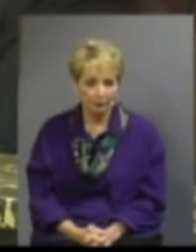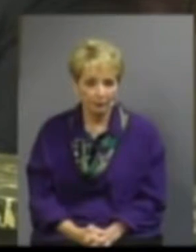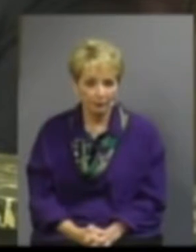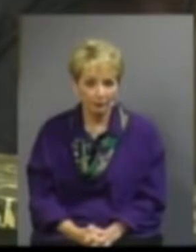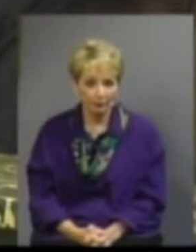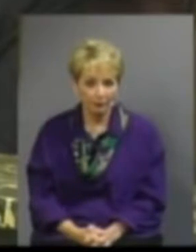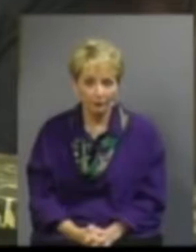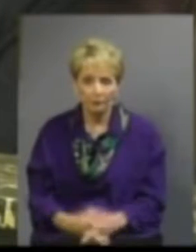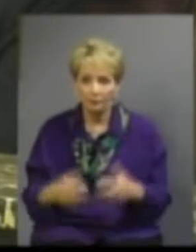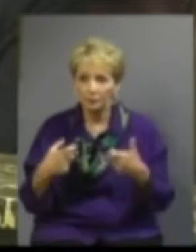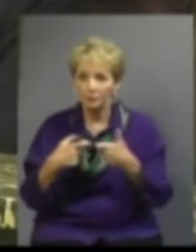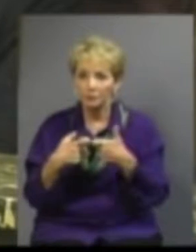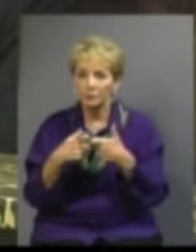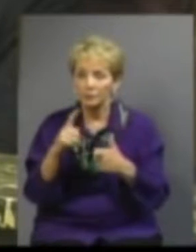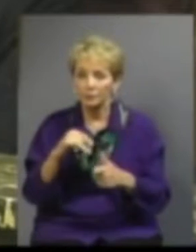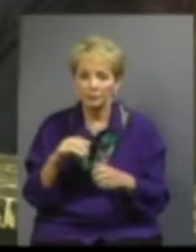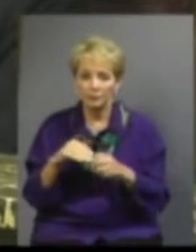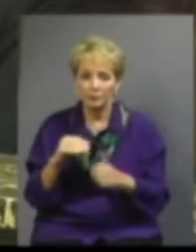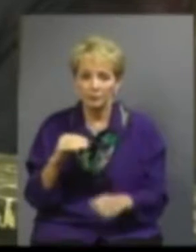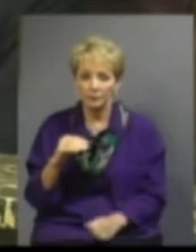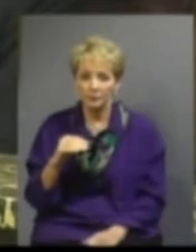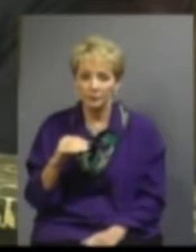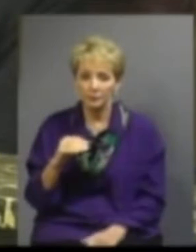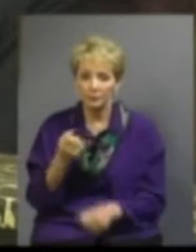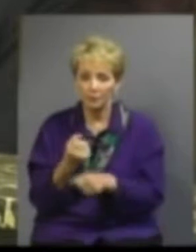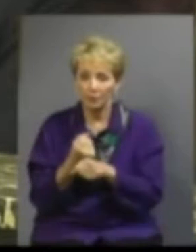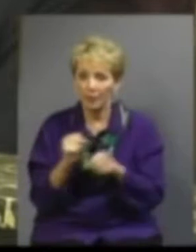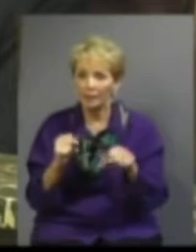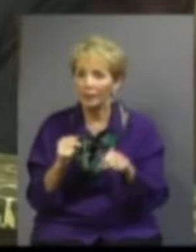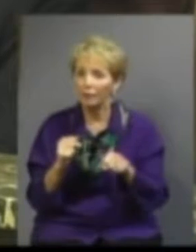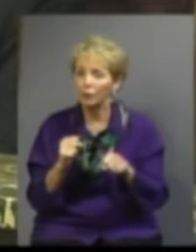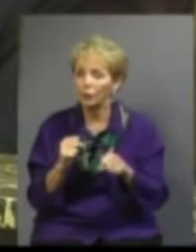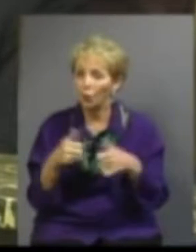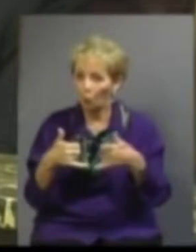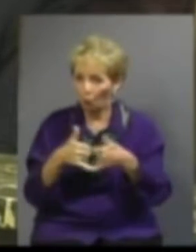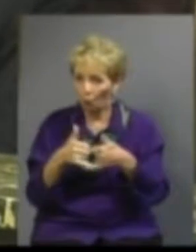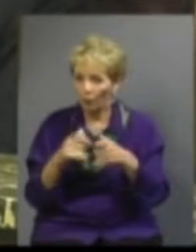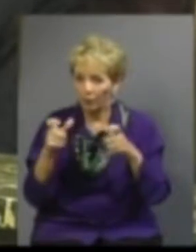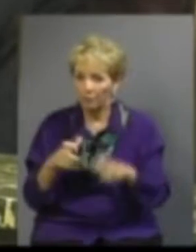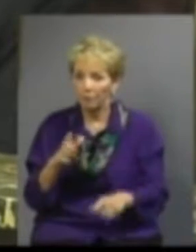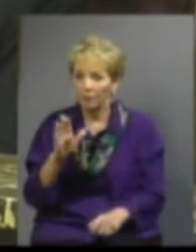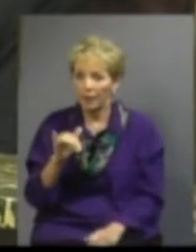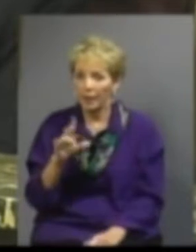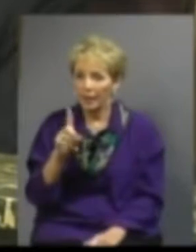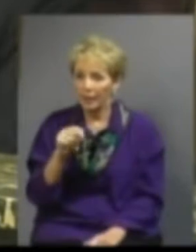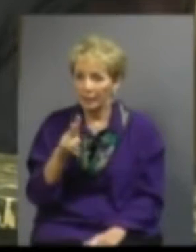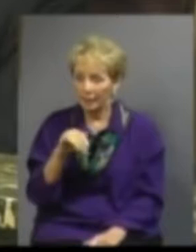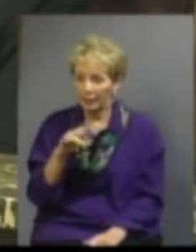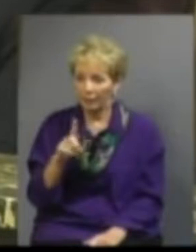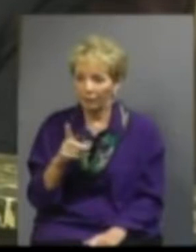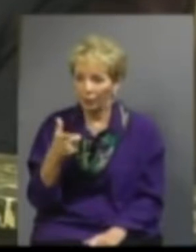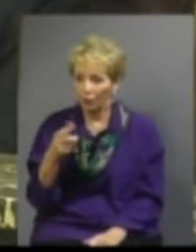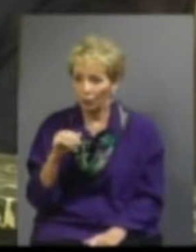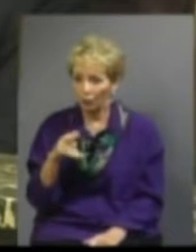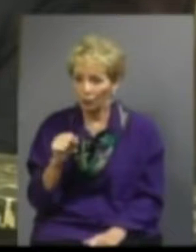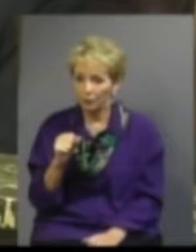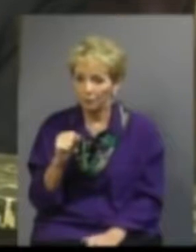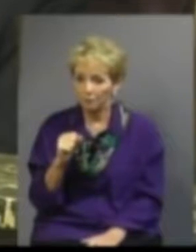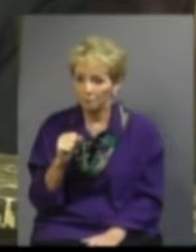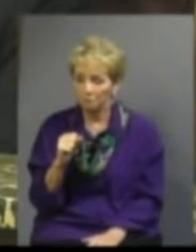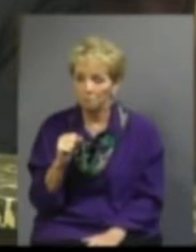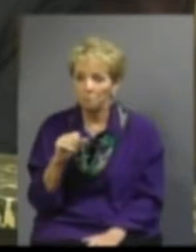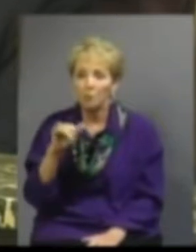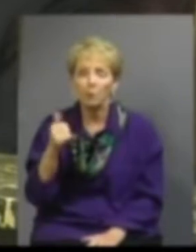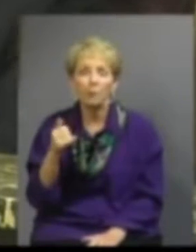Okay, Electric City, this will be Electric City's Safety Awards given by David Young, Jr. Not really, this is